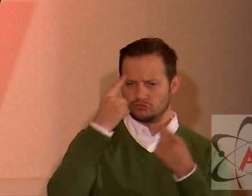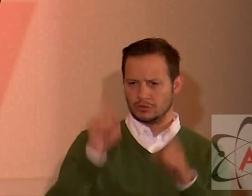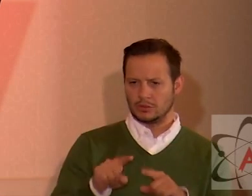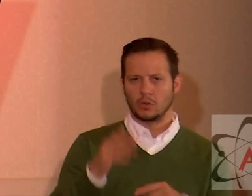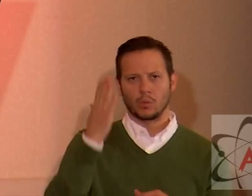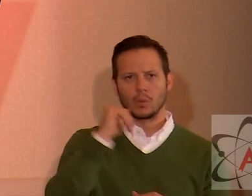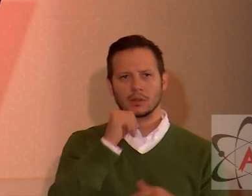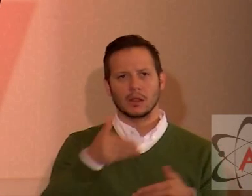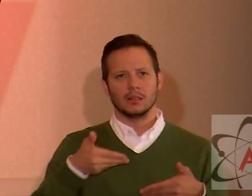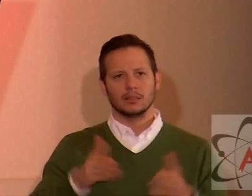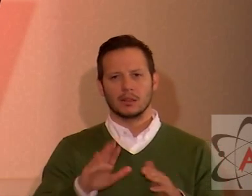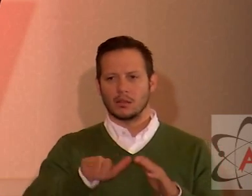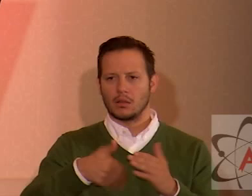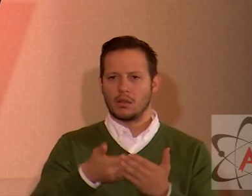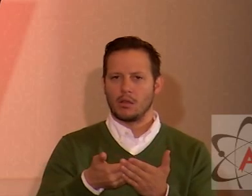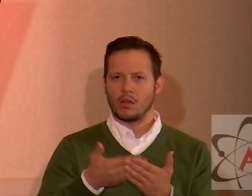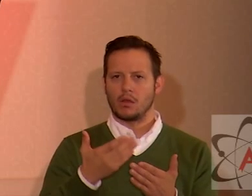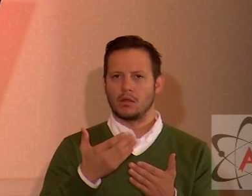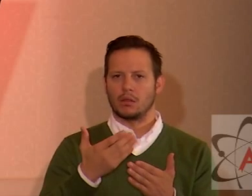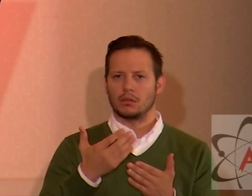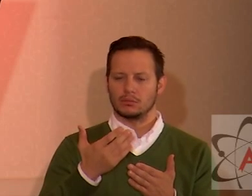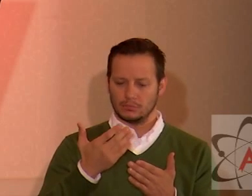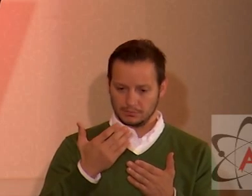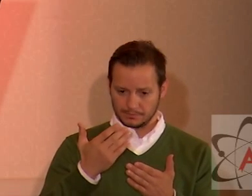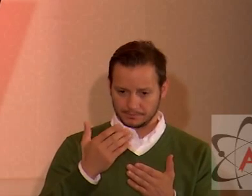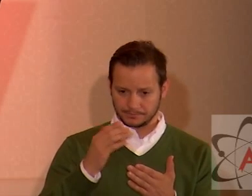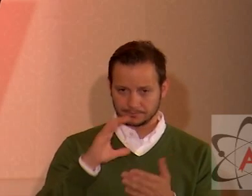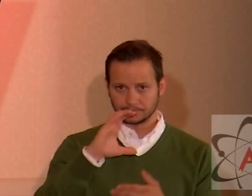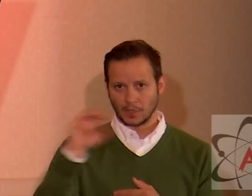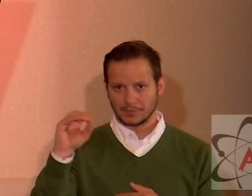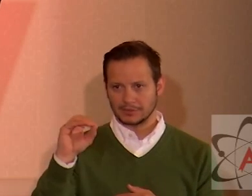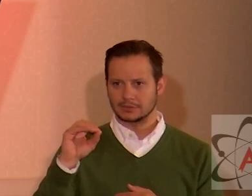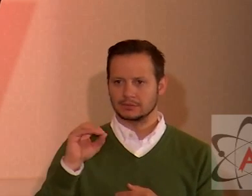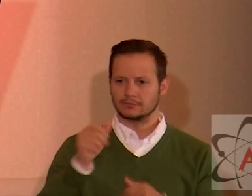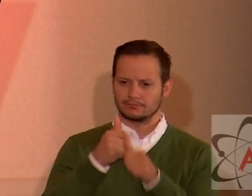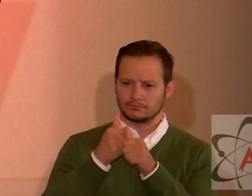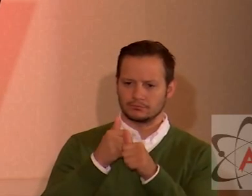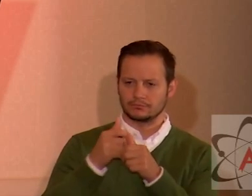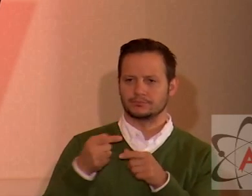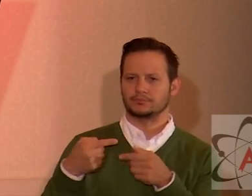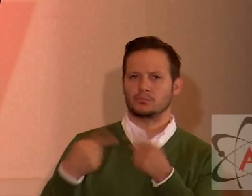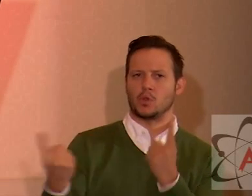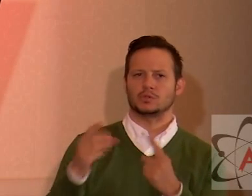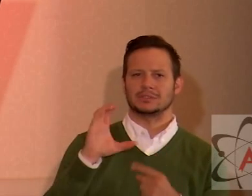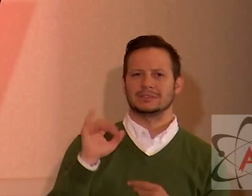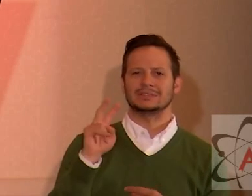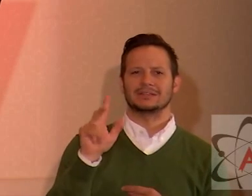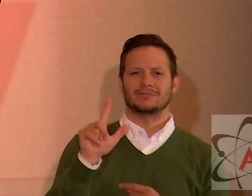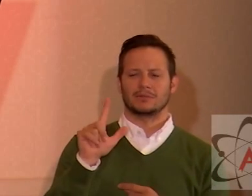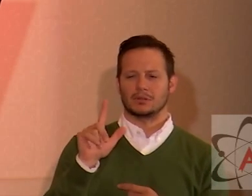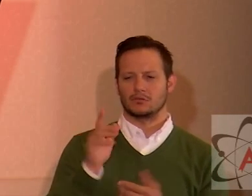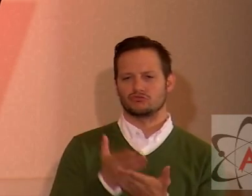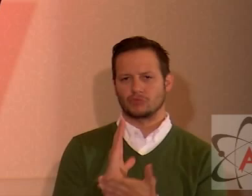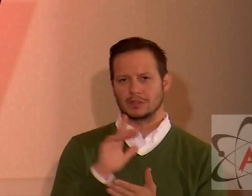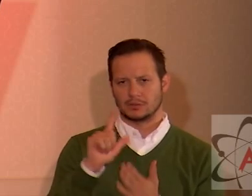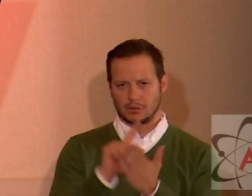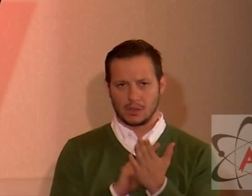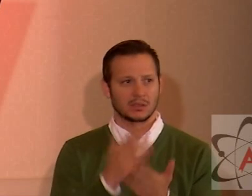along with all the civil rights laws that are based on their religious objections? A few of us are old enough to remember that